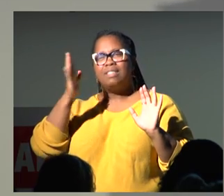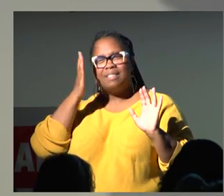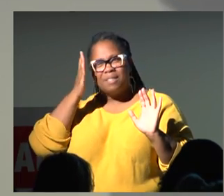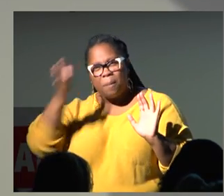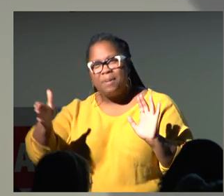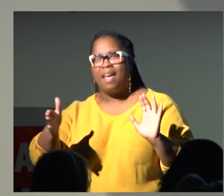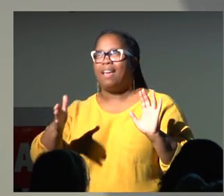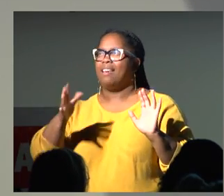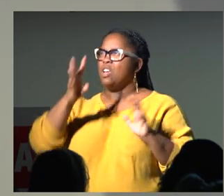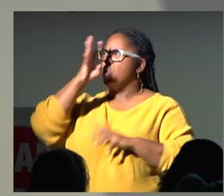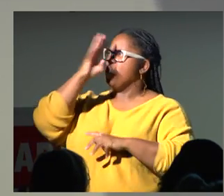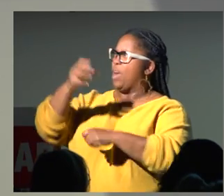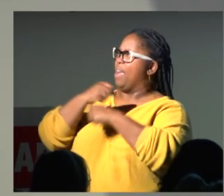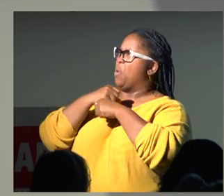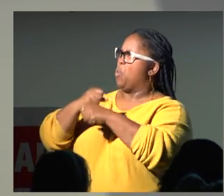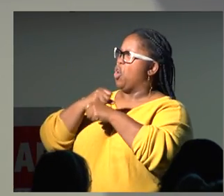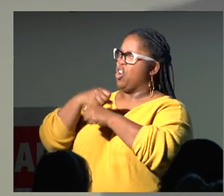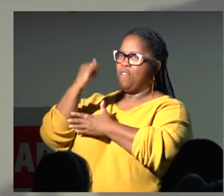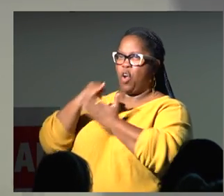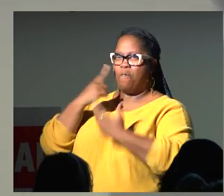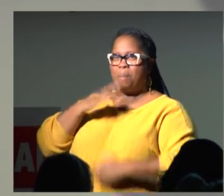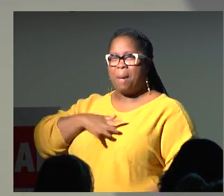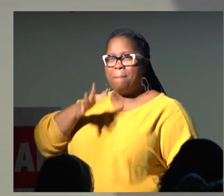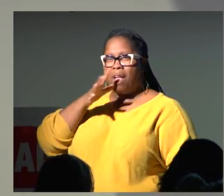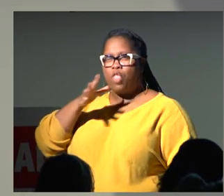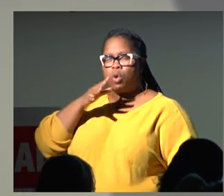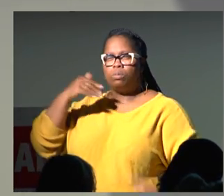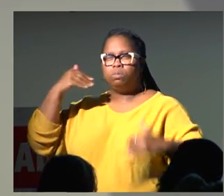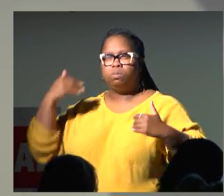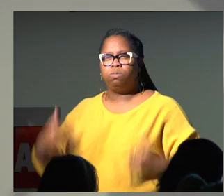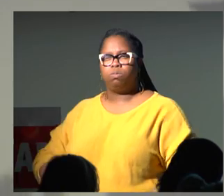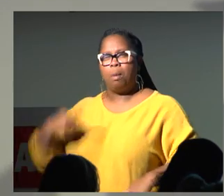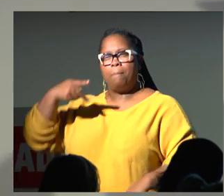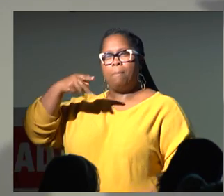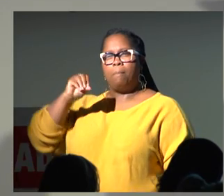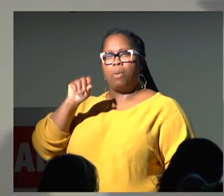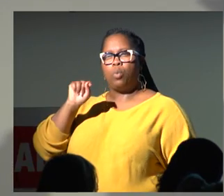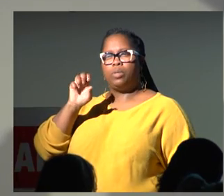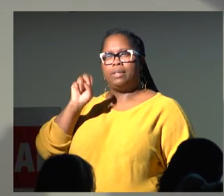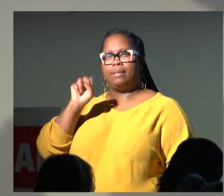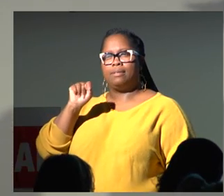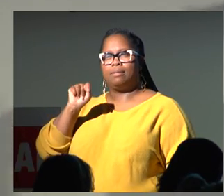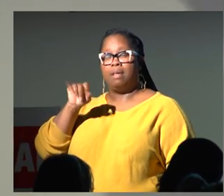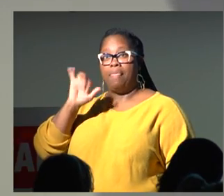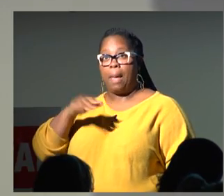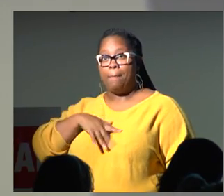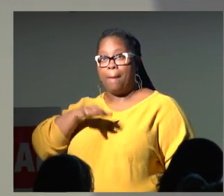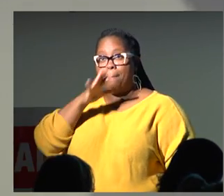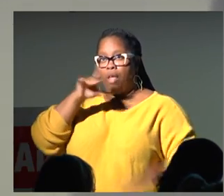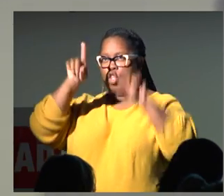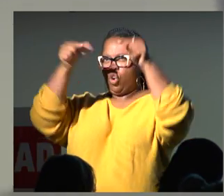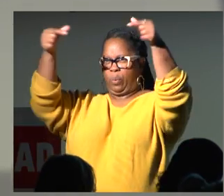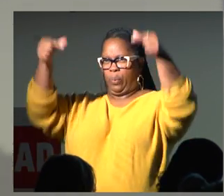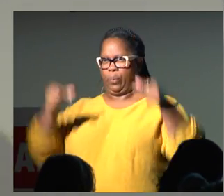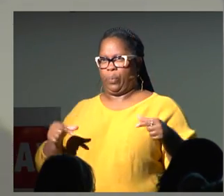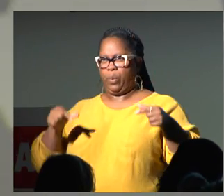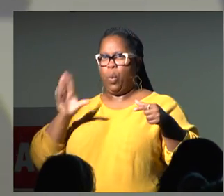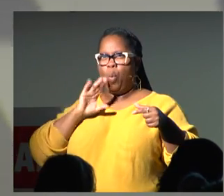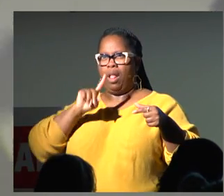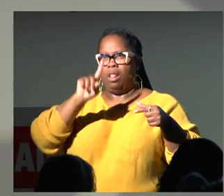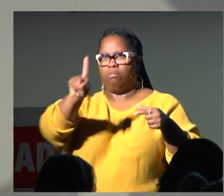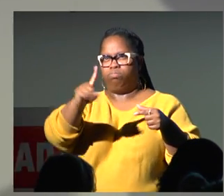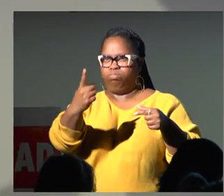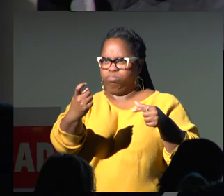create a work of art of my mother that is so potent that she will walk off the surface of that canvas of paper back into my